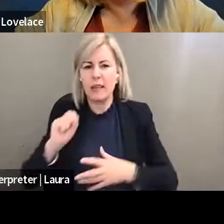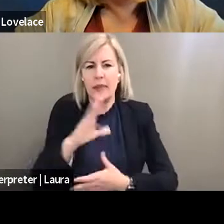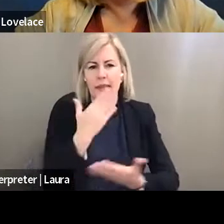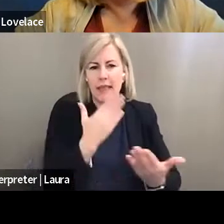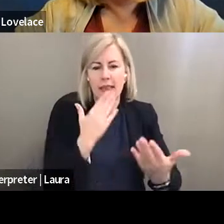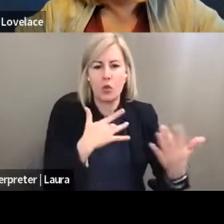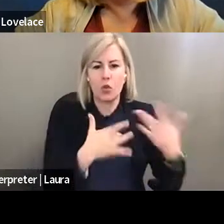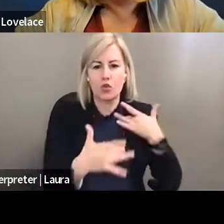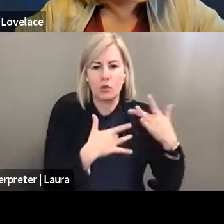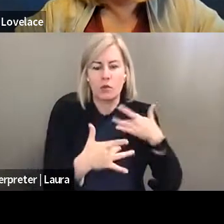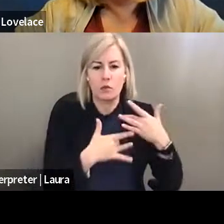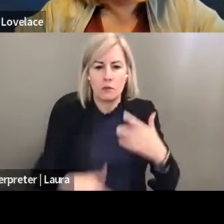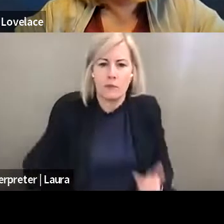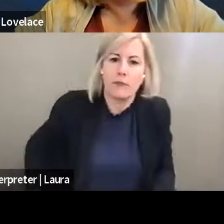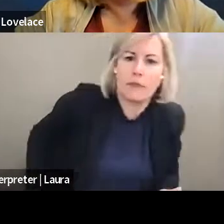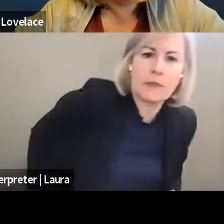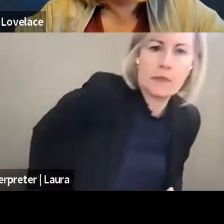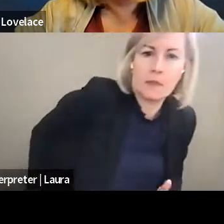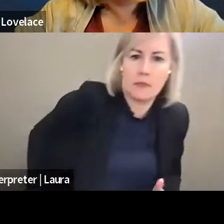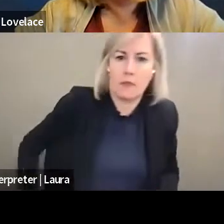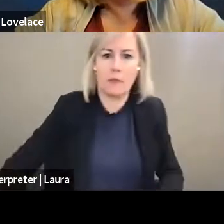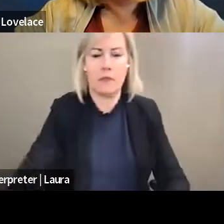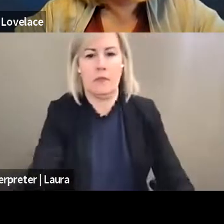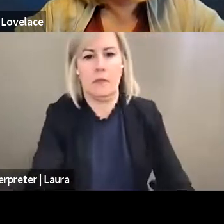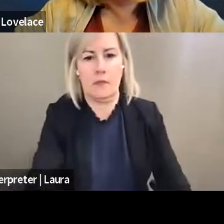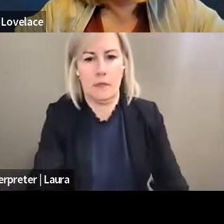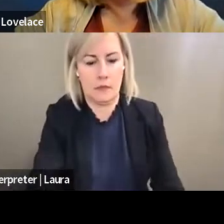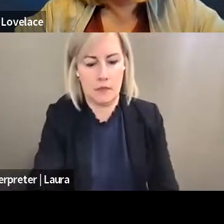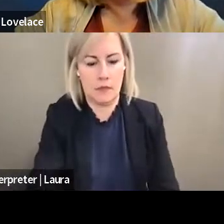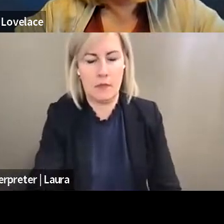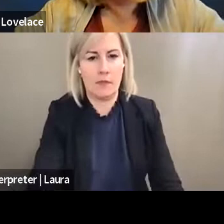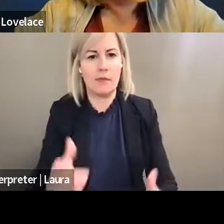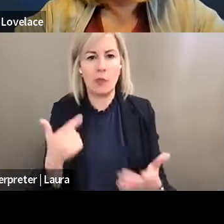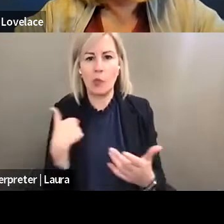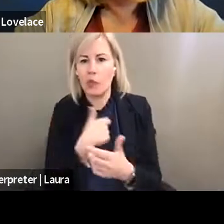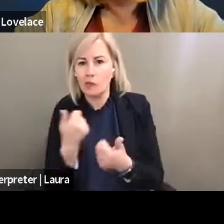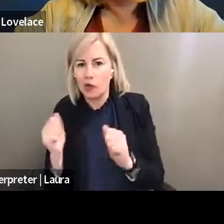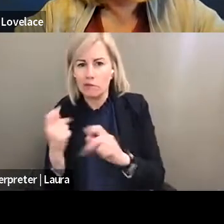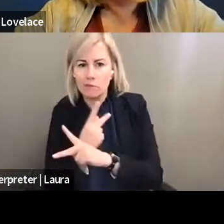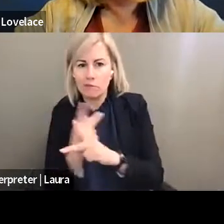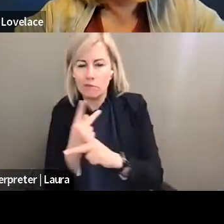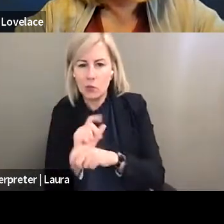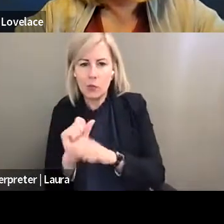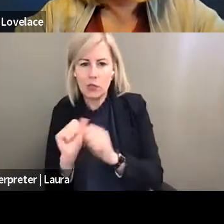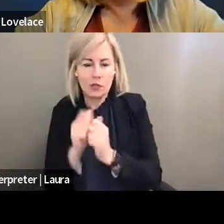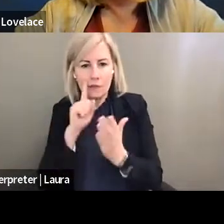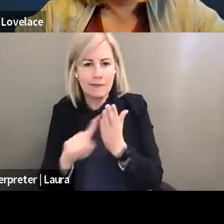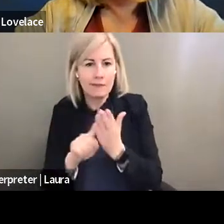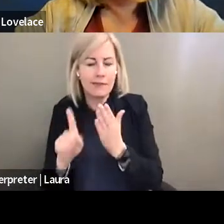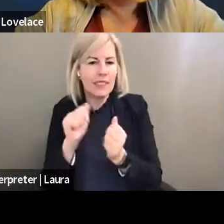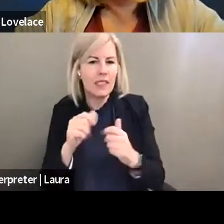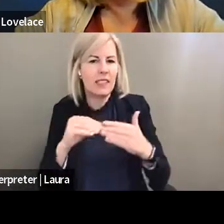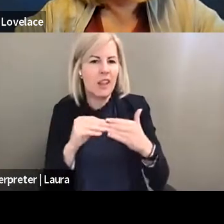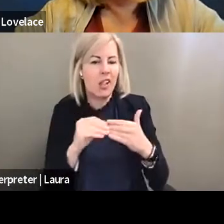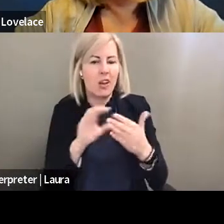those concerns. We definitely want to, Amy and I can try to figure out and collaborate together. We can investigate and see if we can get a dollar breakdown for